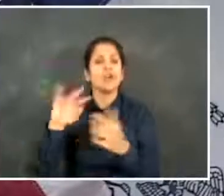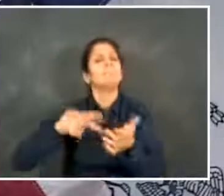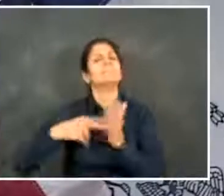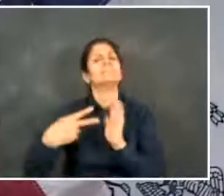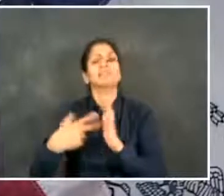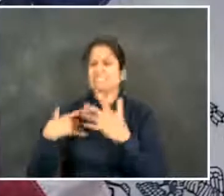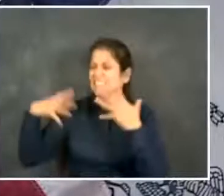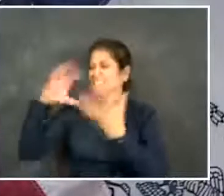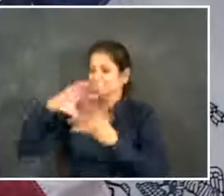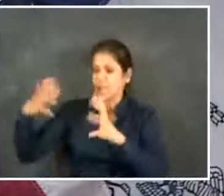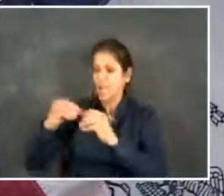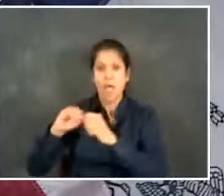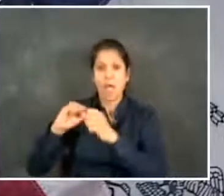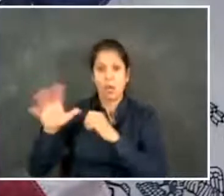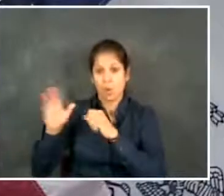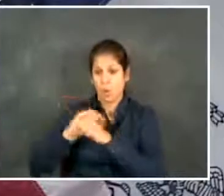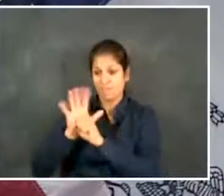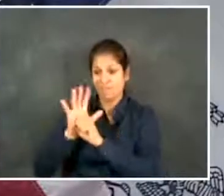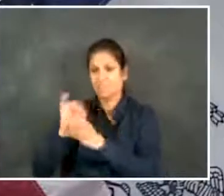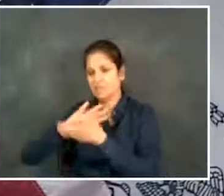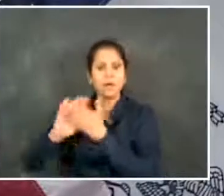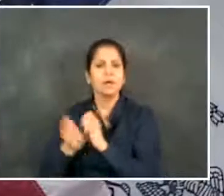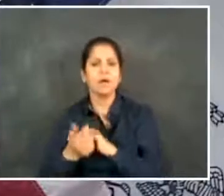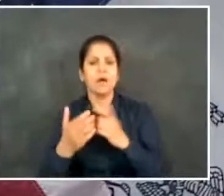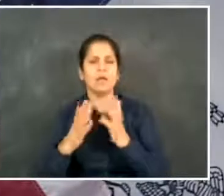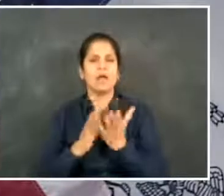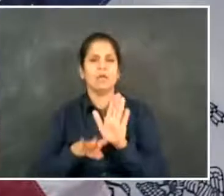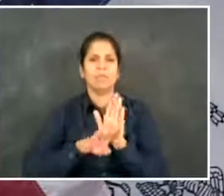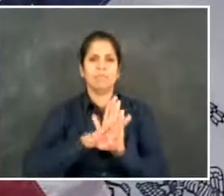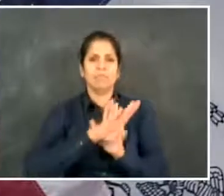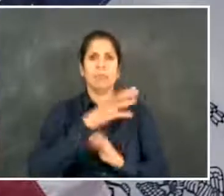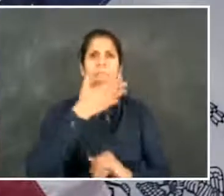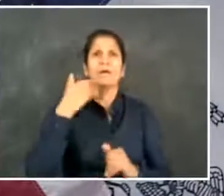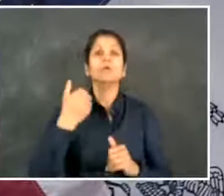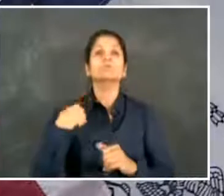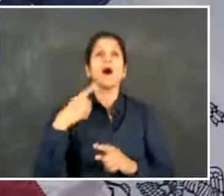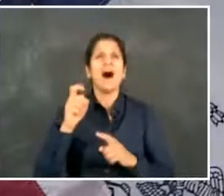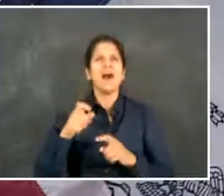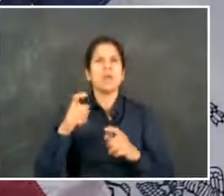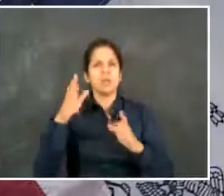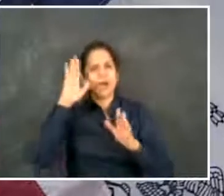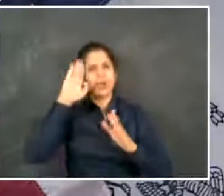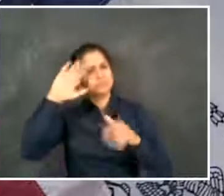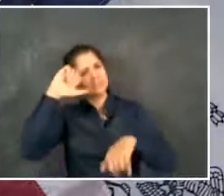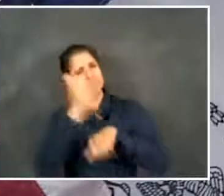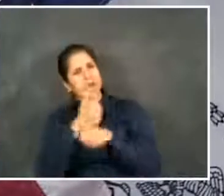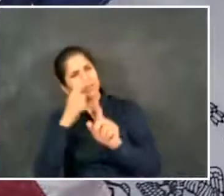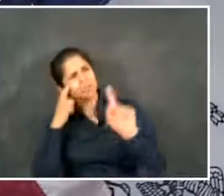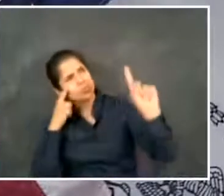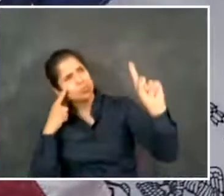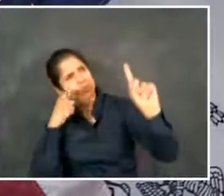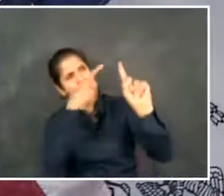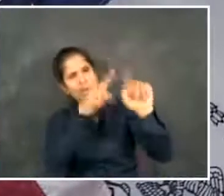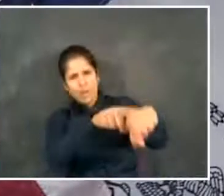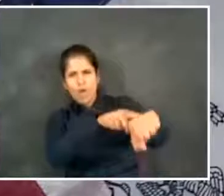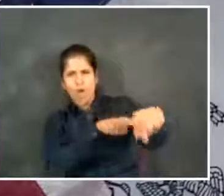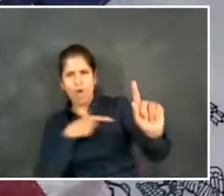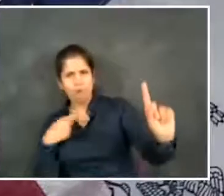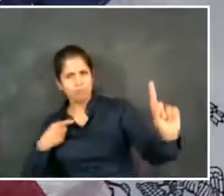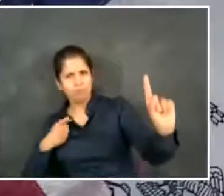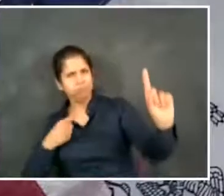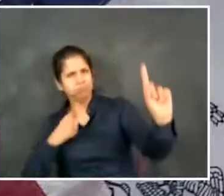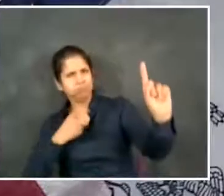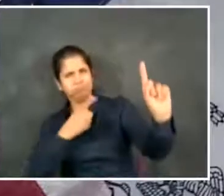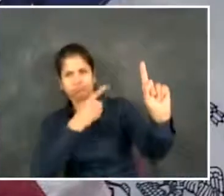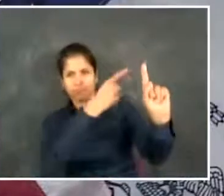report. But then they're going to be working with us going forward. We're going to have the internal working group on